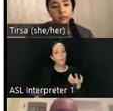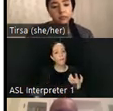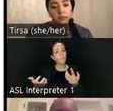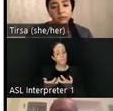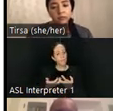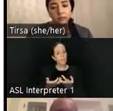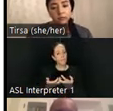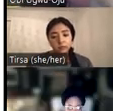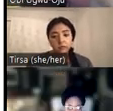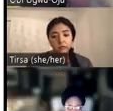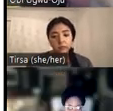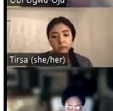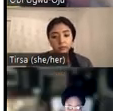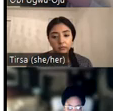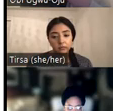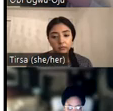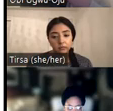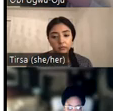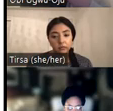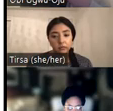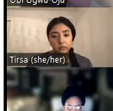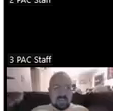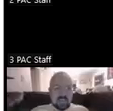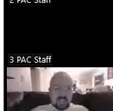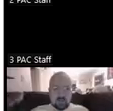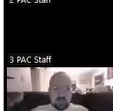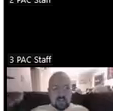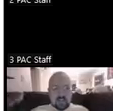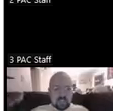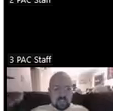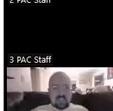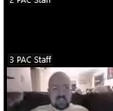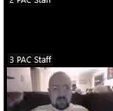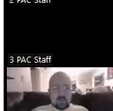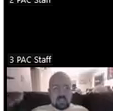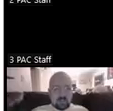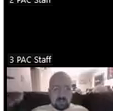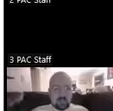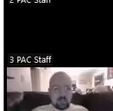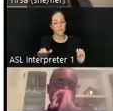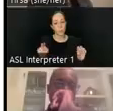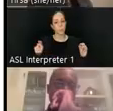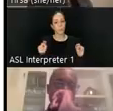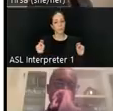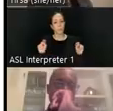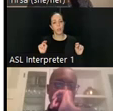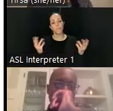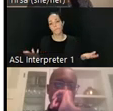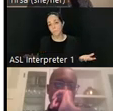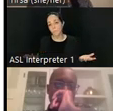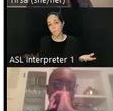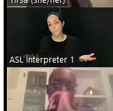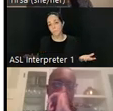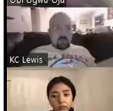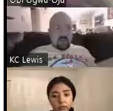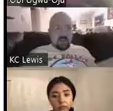fit into any of the sort of ideas that we had as we went in, because I think there will be some people who have expertise